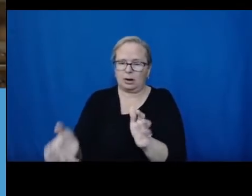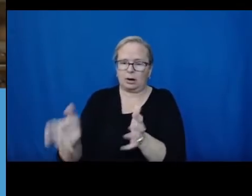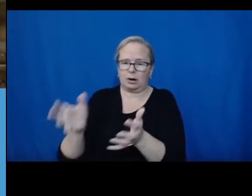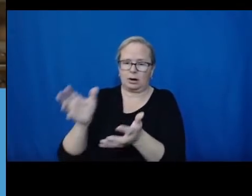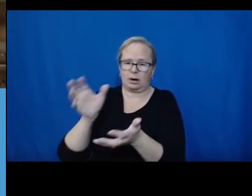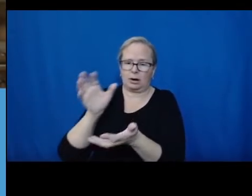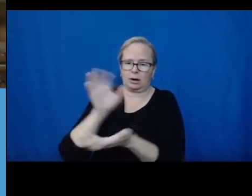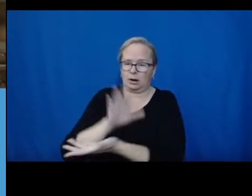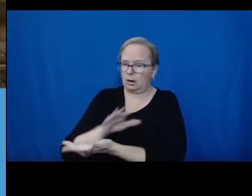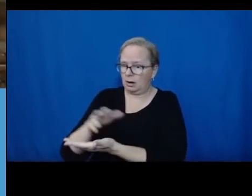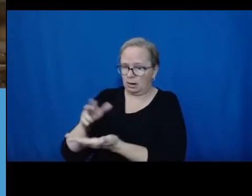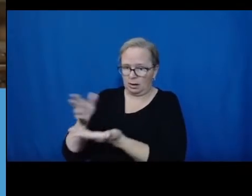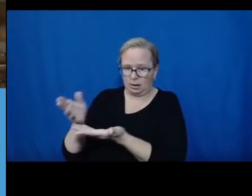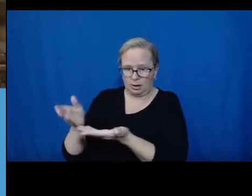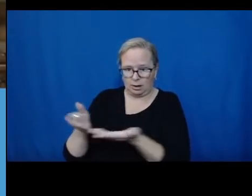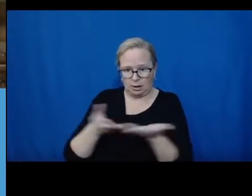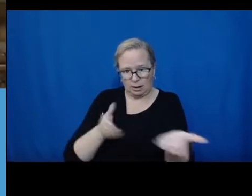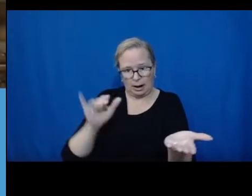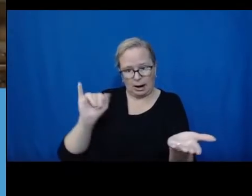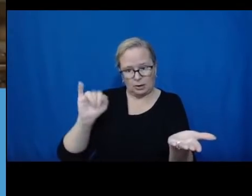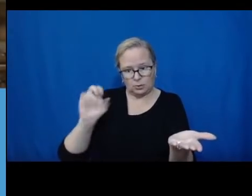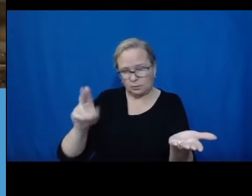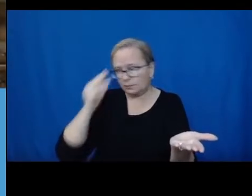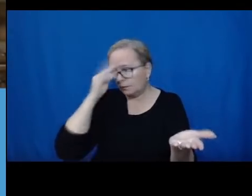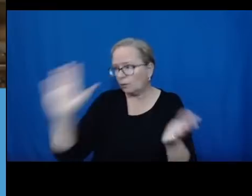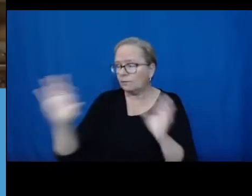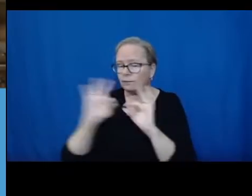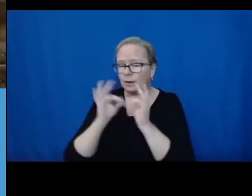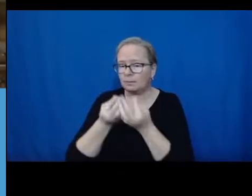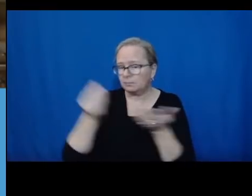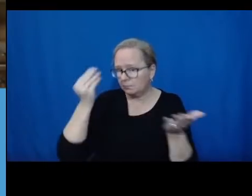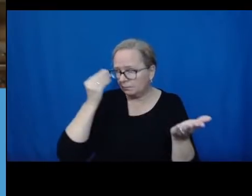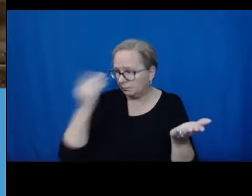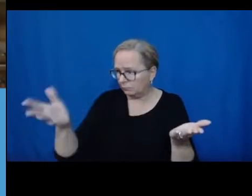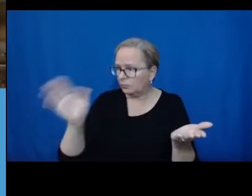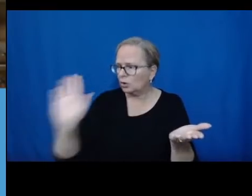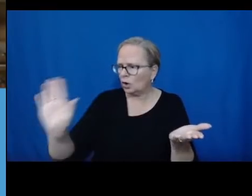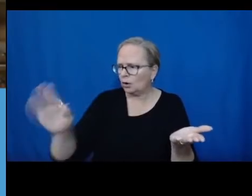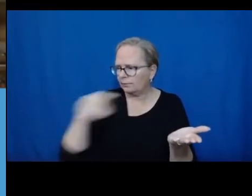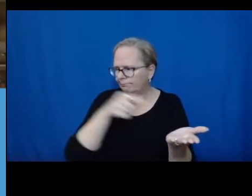on, it's very humanizing and I don't like it.